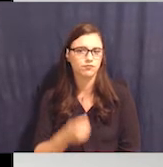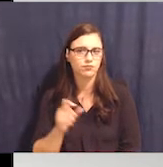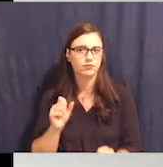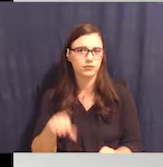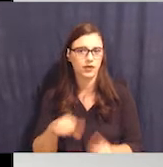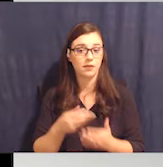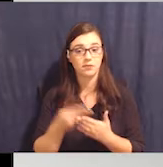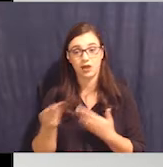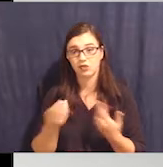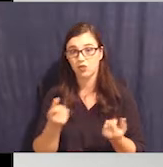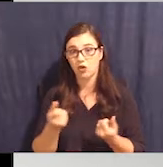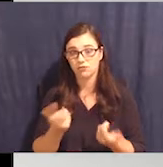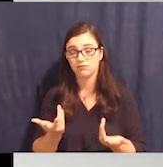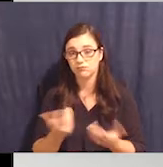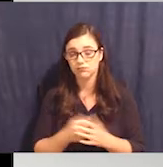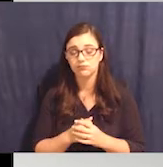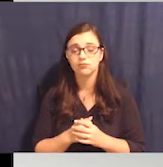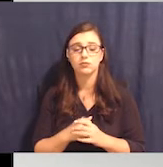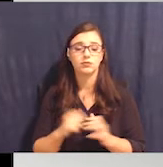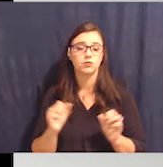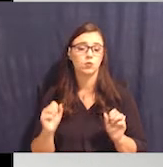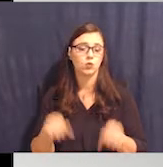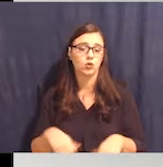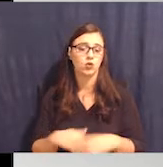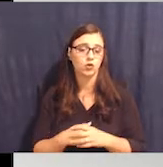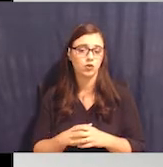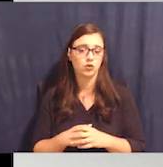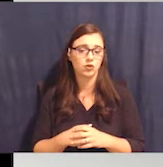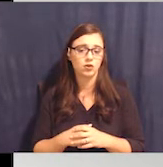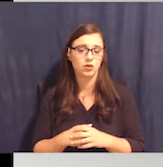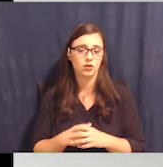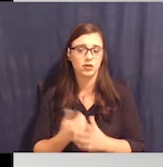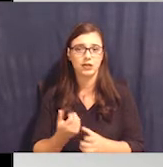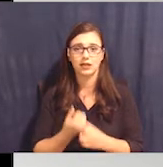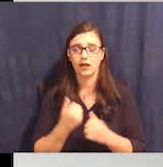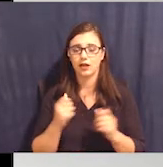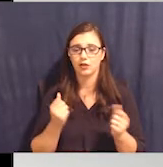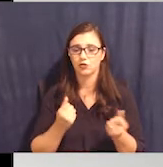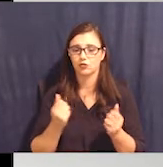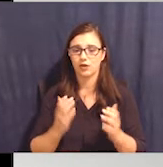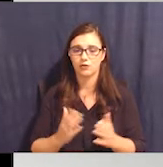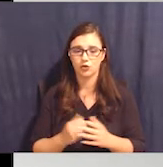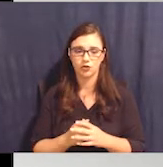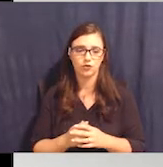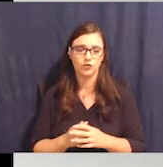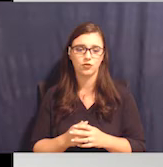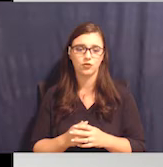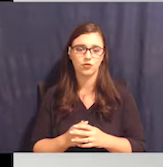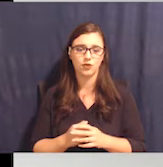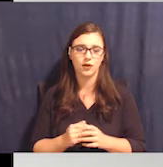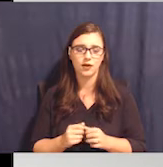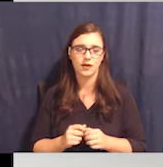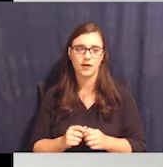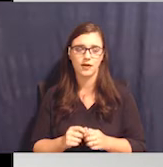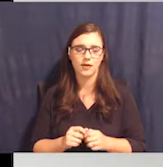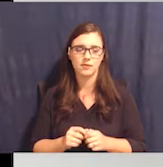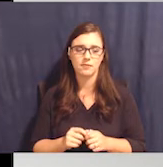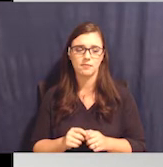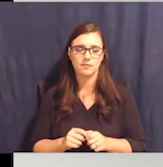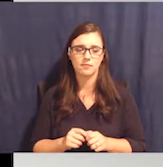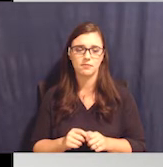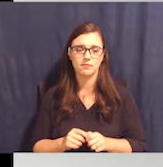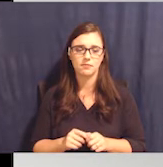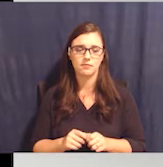So you can buy a car, you can get a driver, you